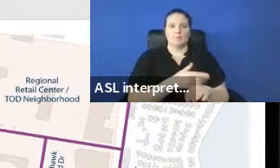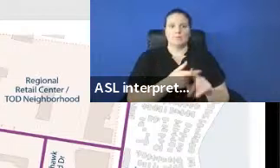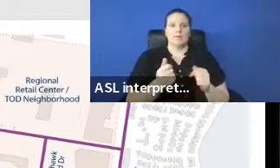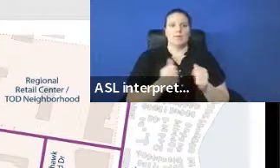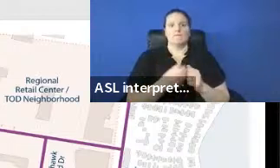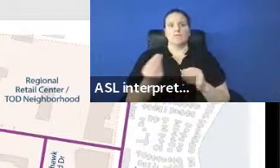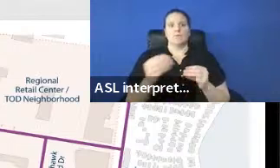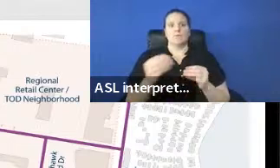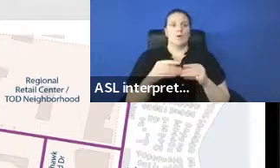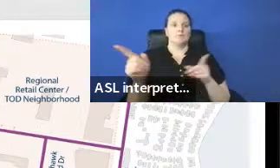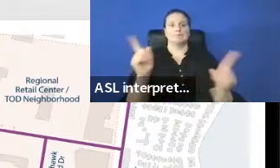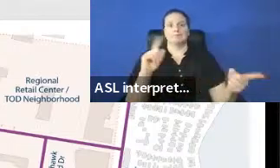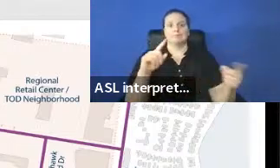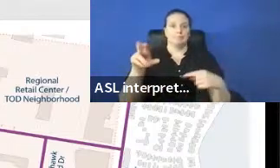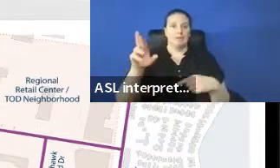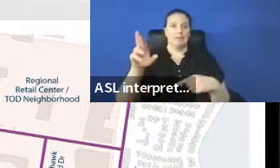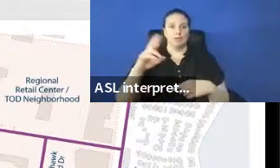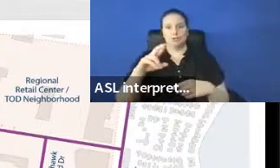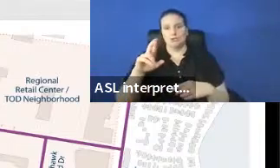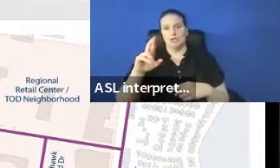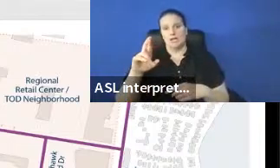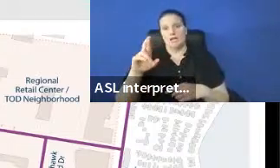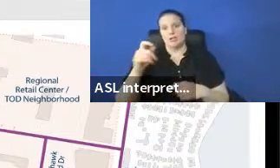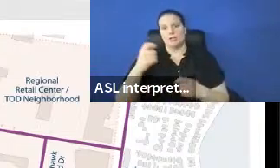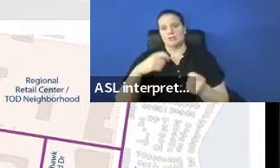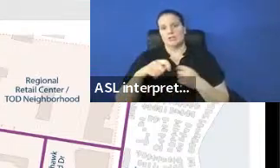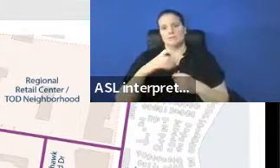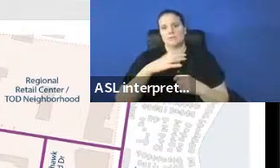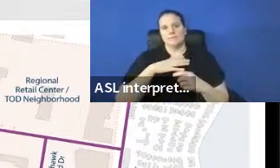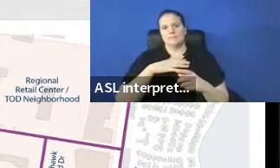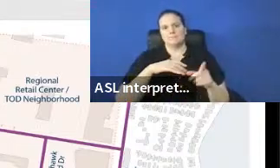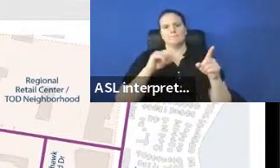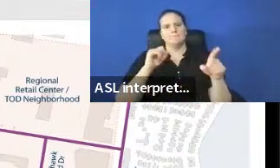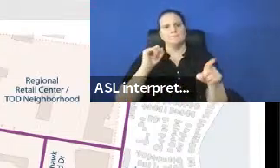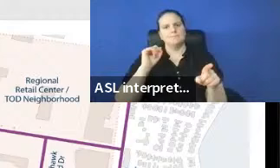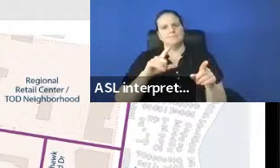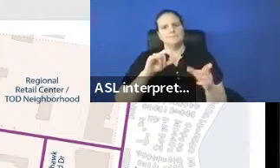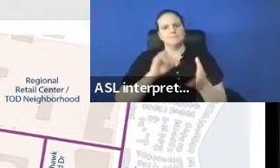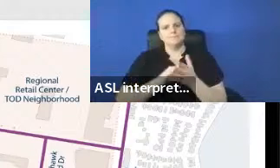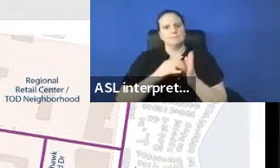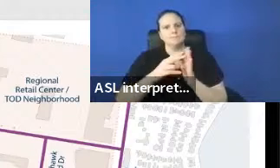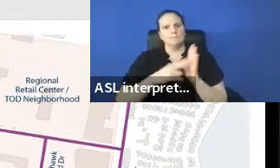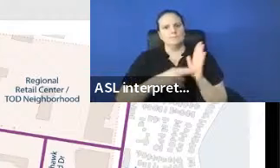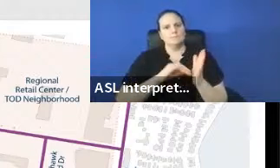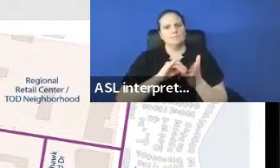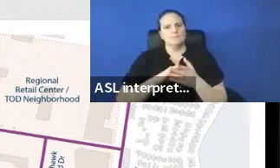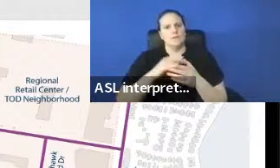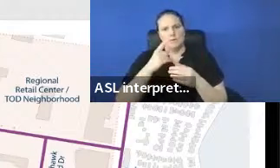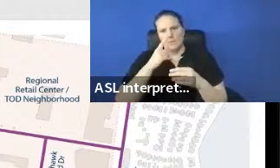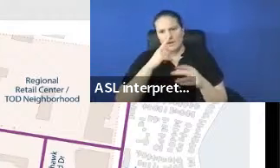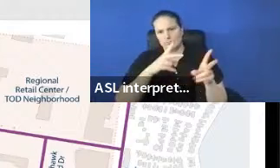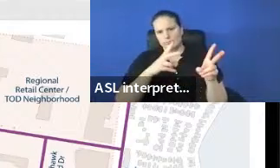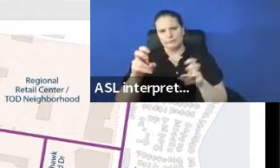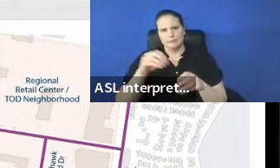more interchanges. Okay, Ellen, I'm going to ask you, since you were reading it, if you could drop it into the chat. That way